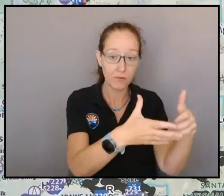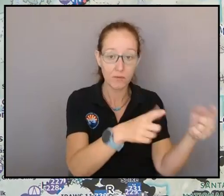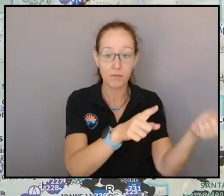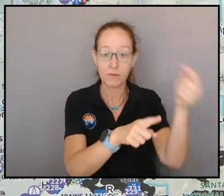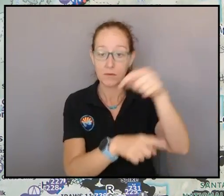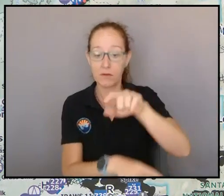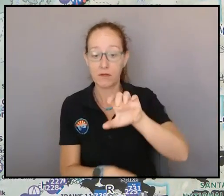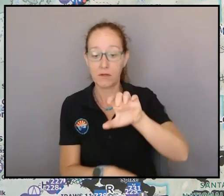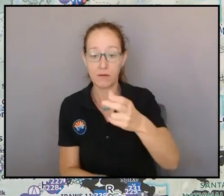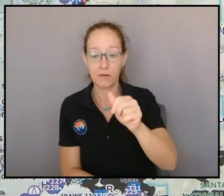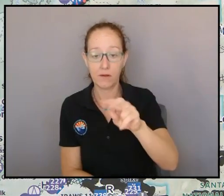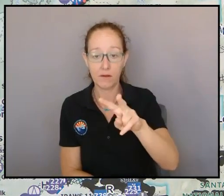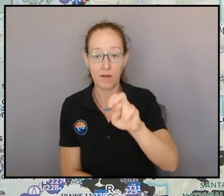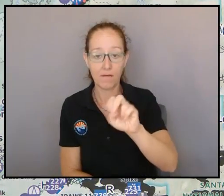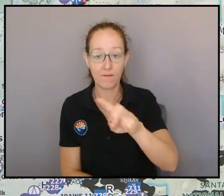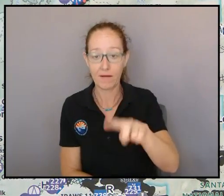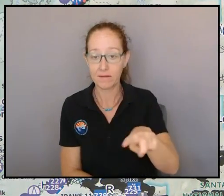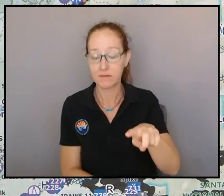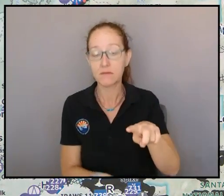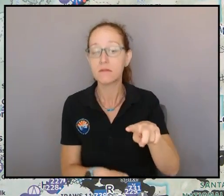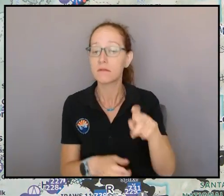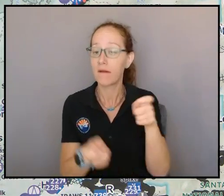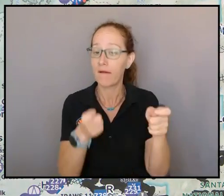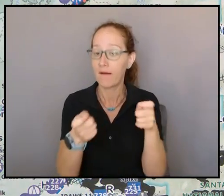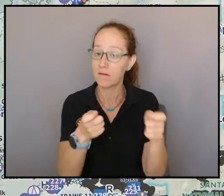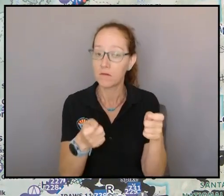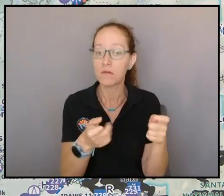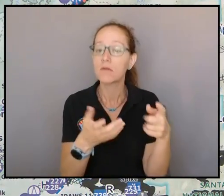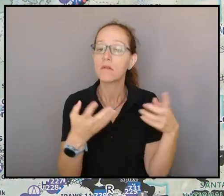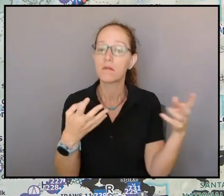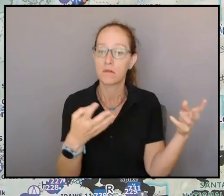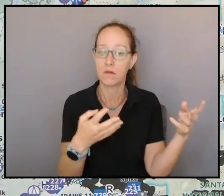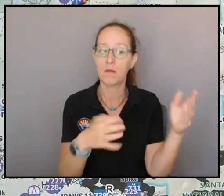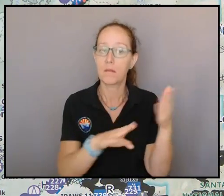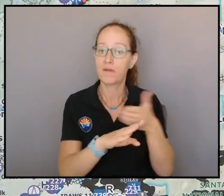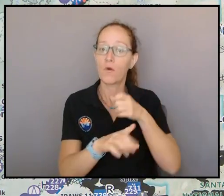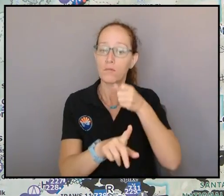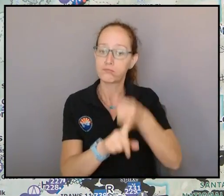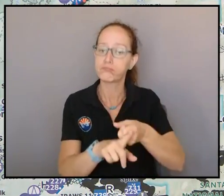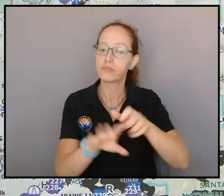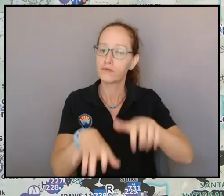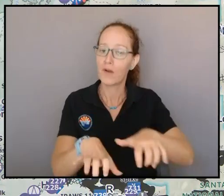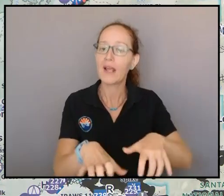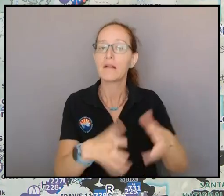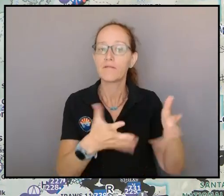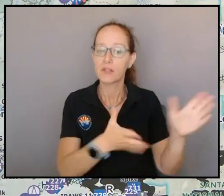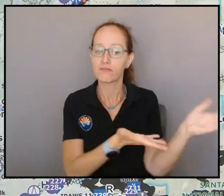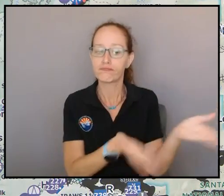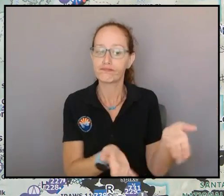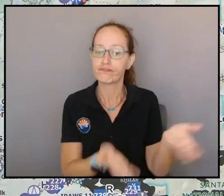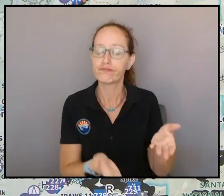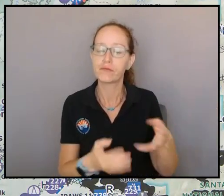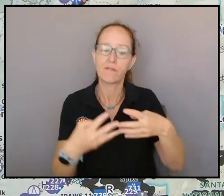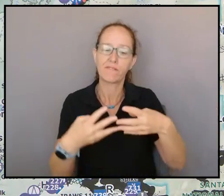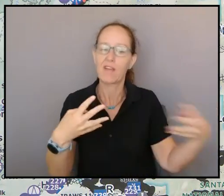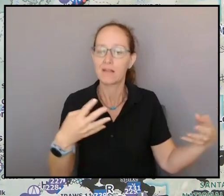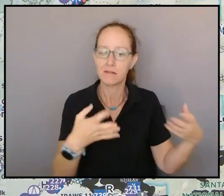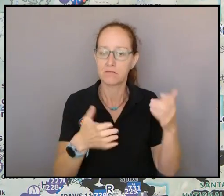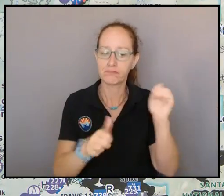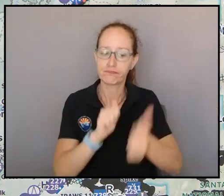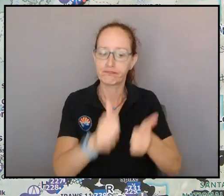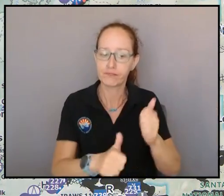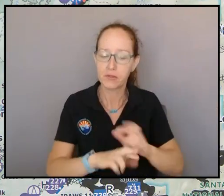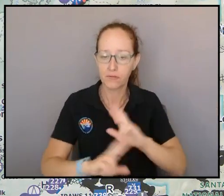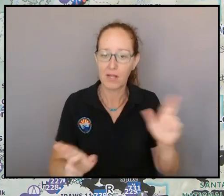get the fencing supplies and in before the weather set in. Their plan of operations today is to go in and try and complete